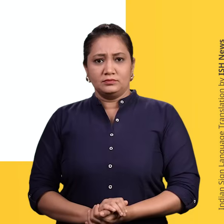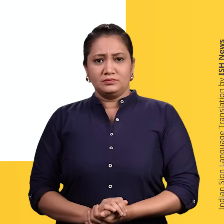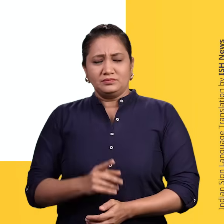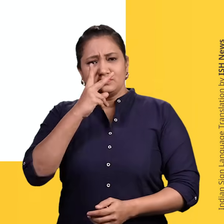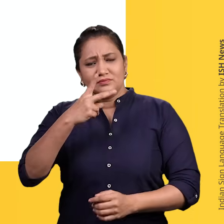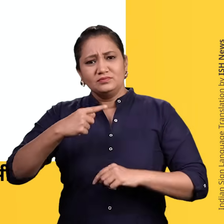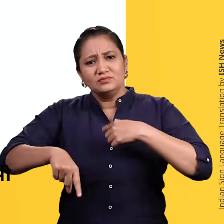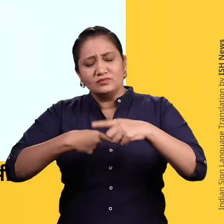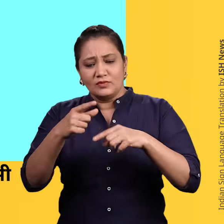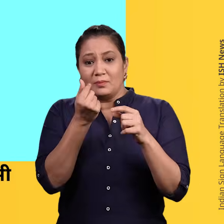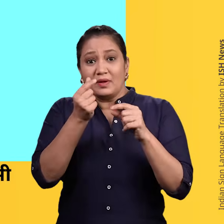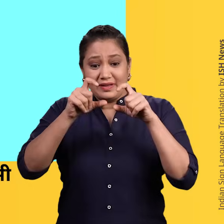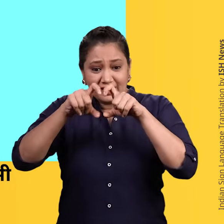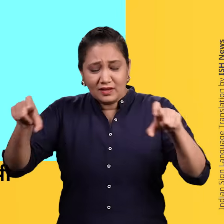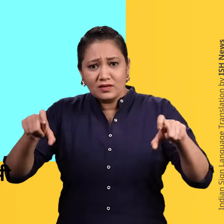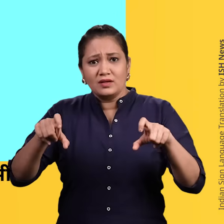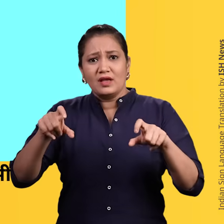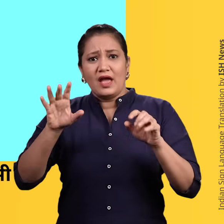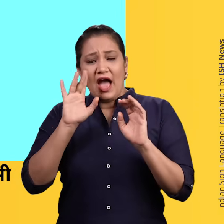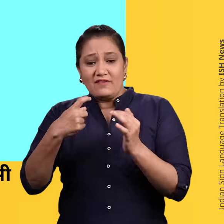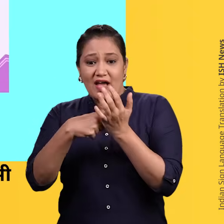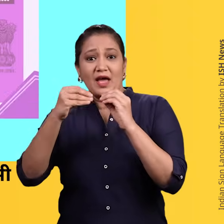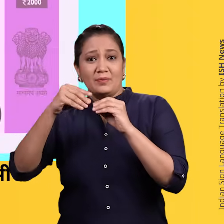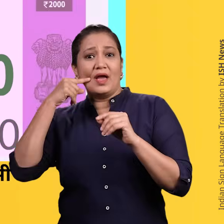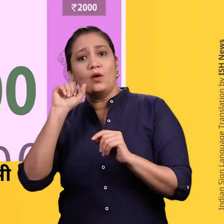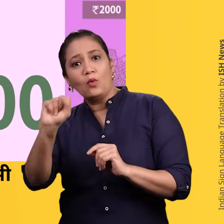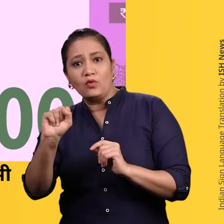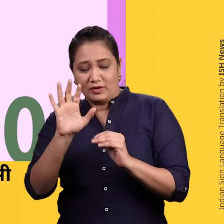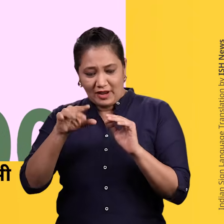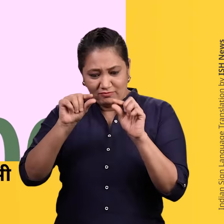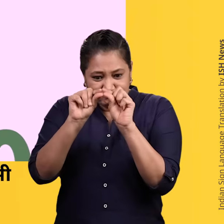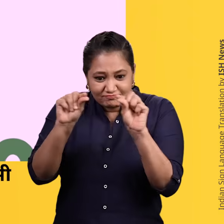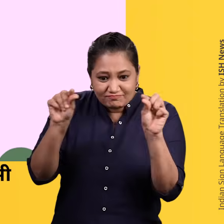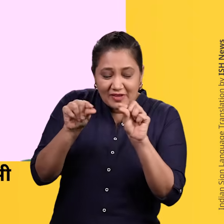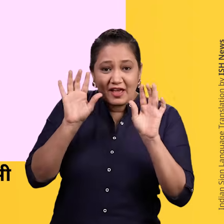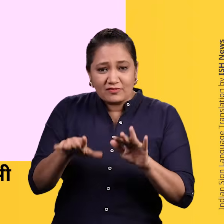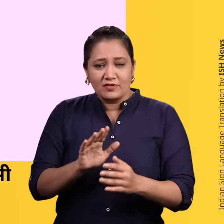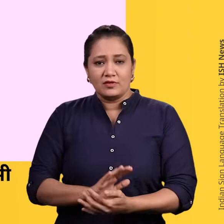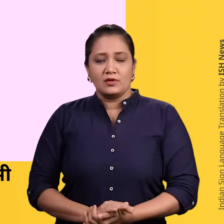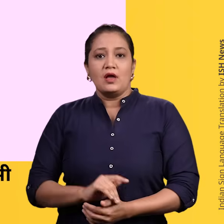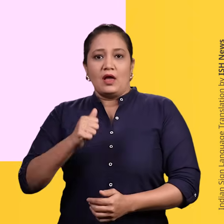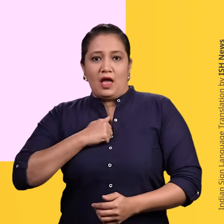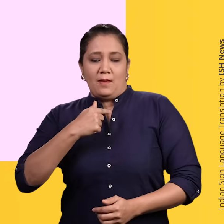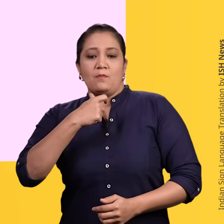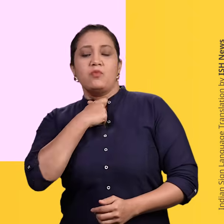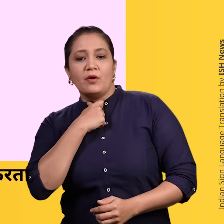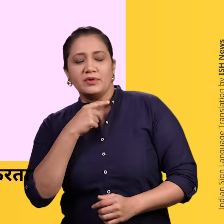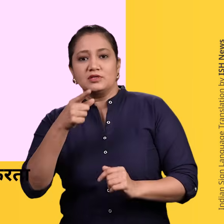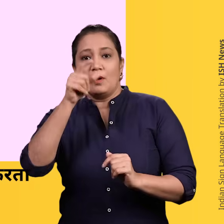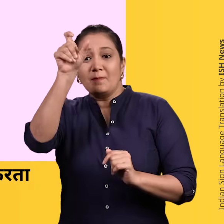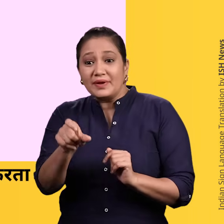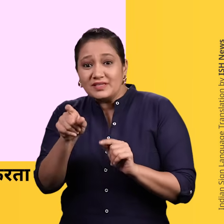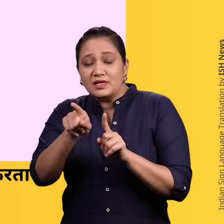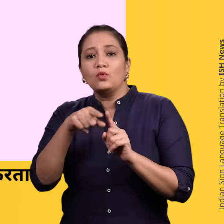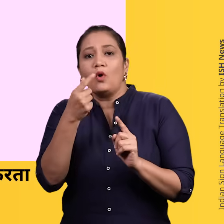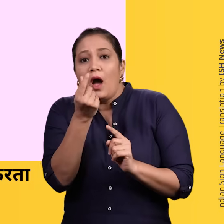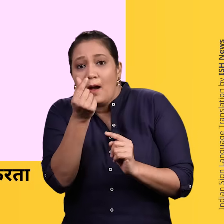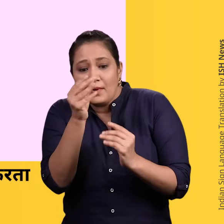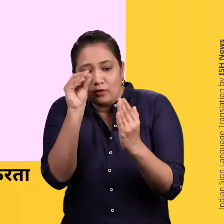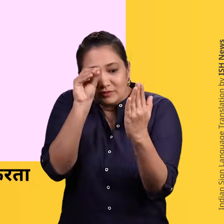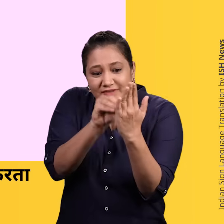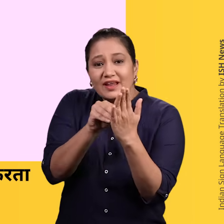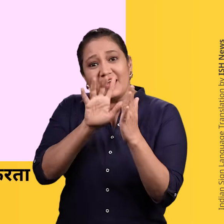quality. Have you seen that all currency notes issued by RBI have, "I promise to pay